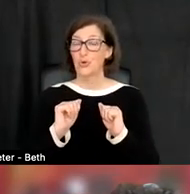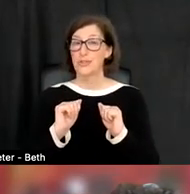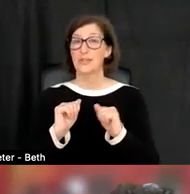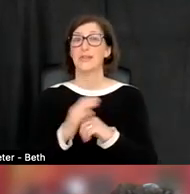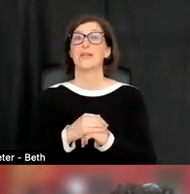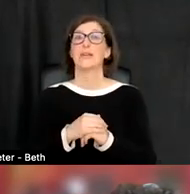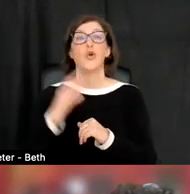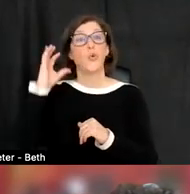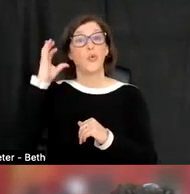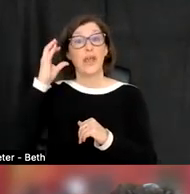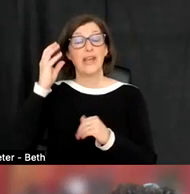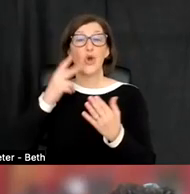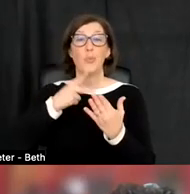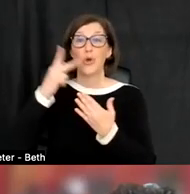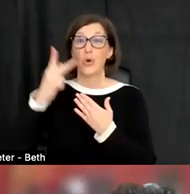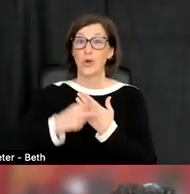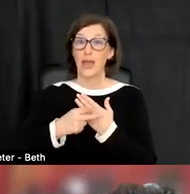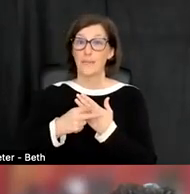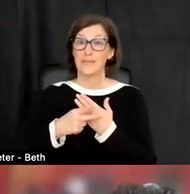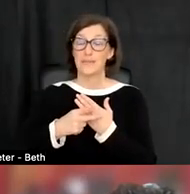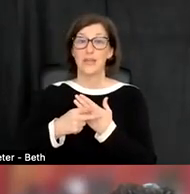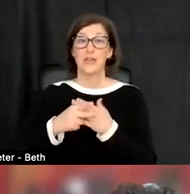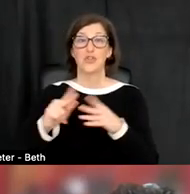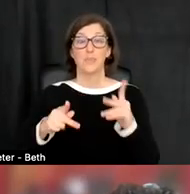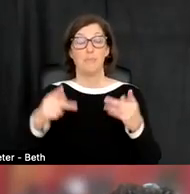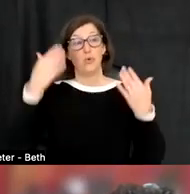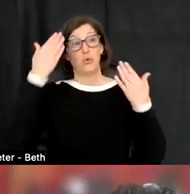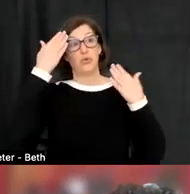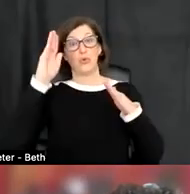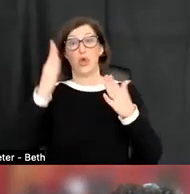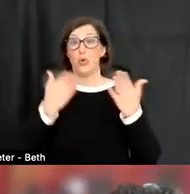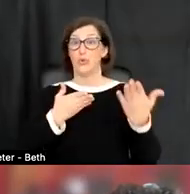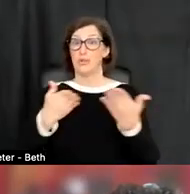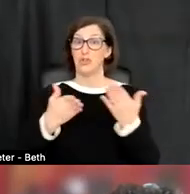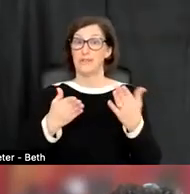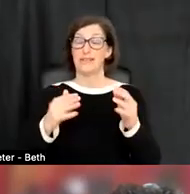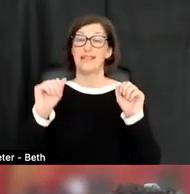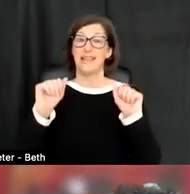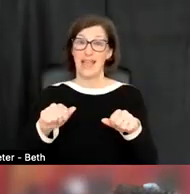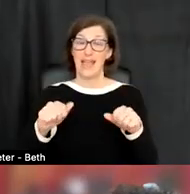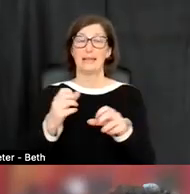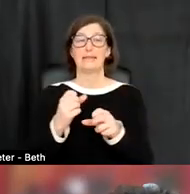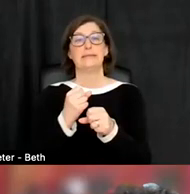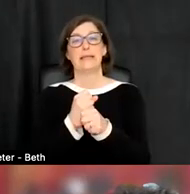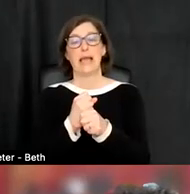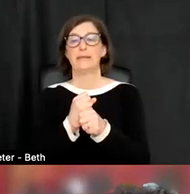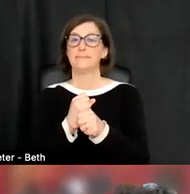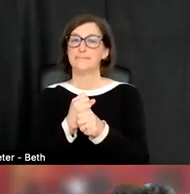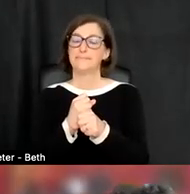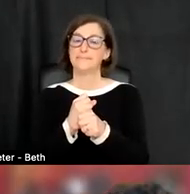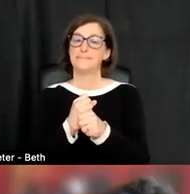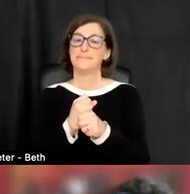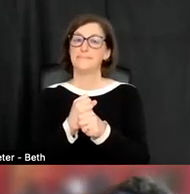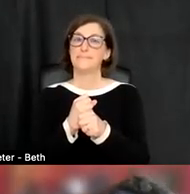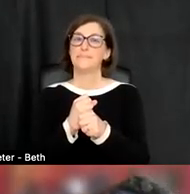radio programs, so that those that are not aware of the services can also get to